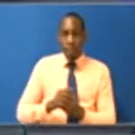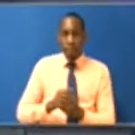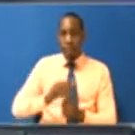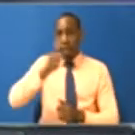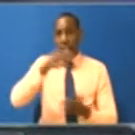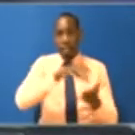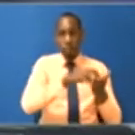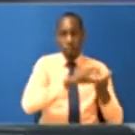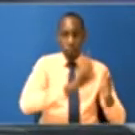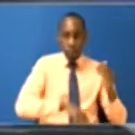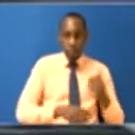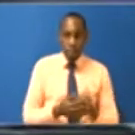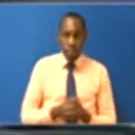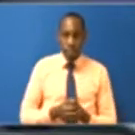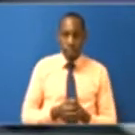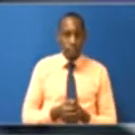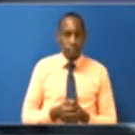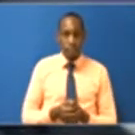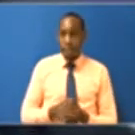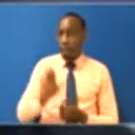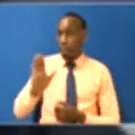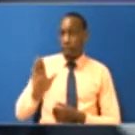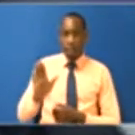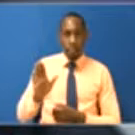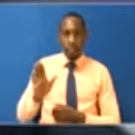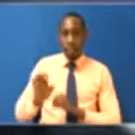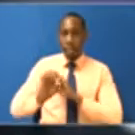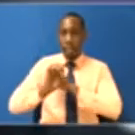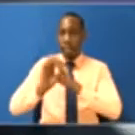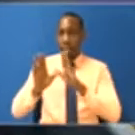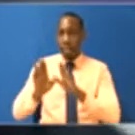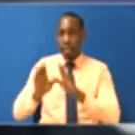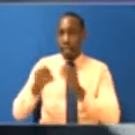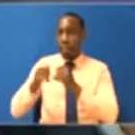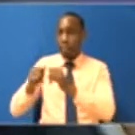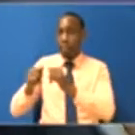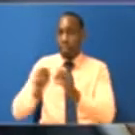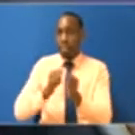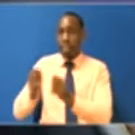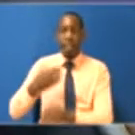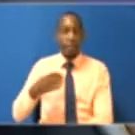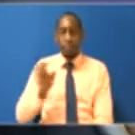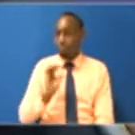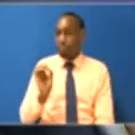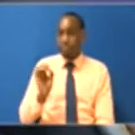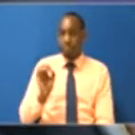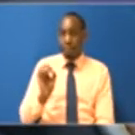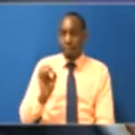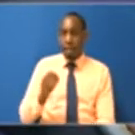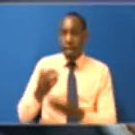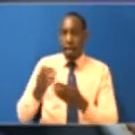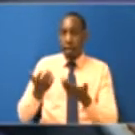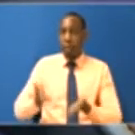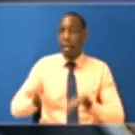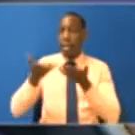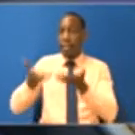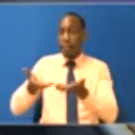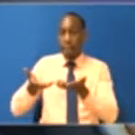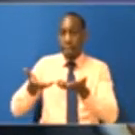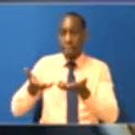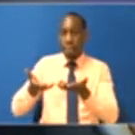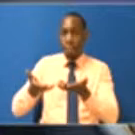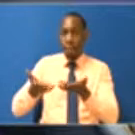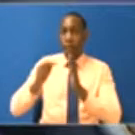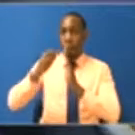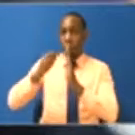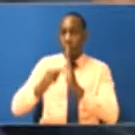on the flip side he doesn't seem to have a clear implementation strategy how do you deliver what you're